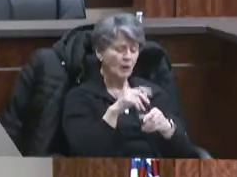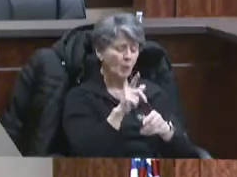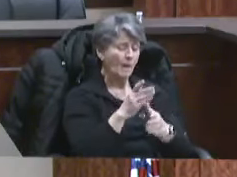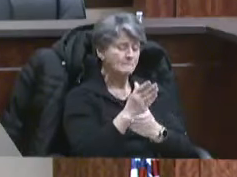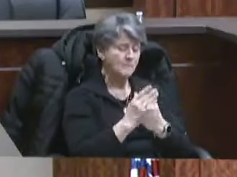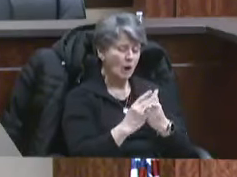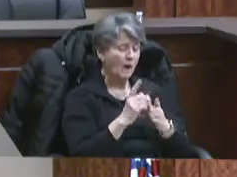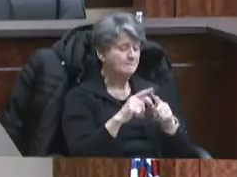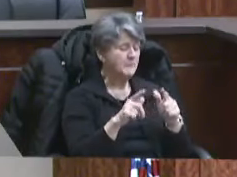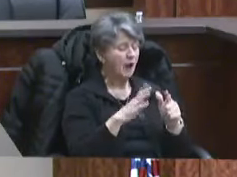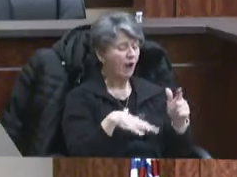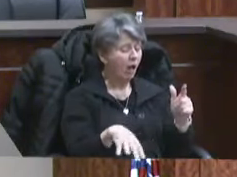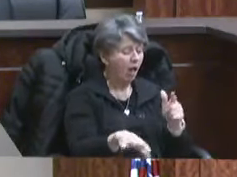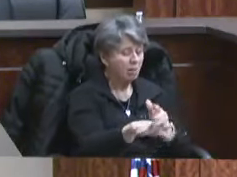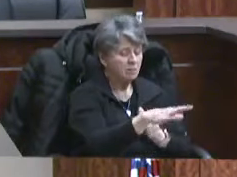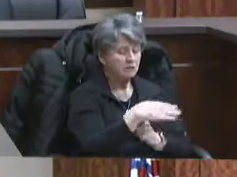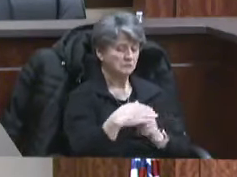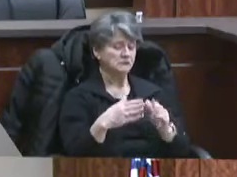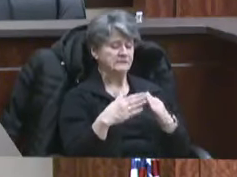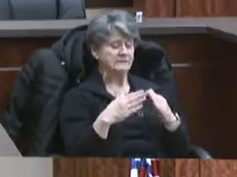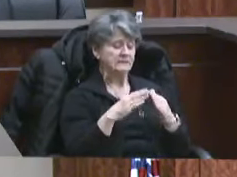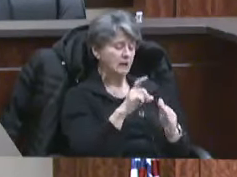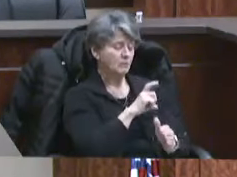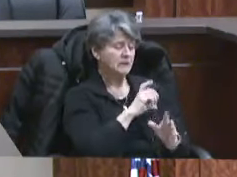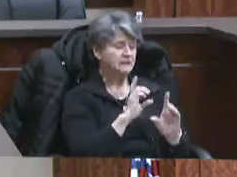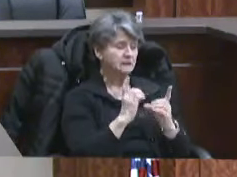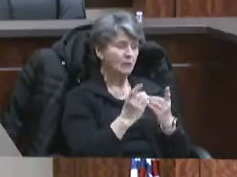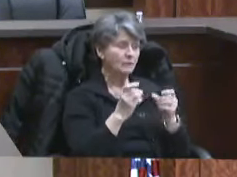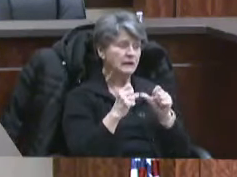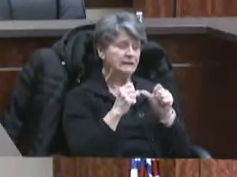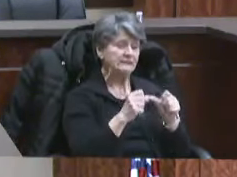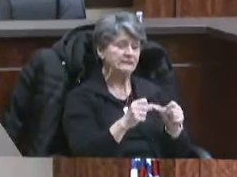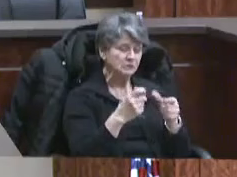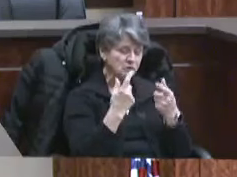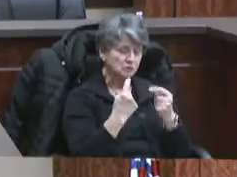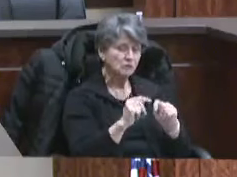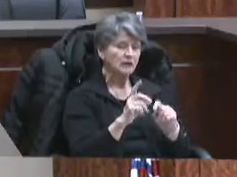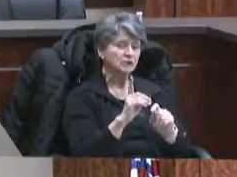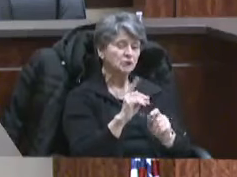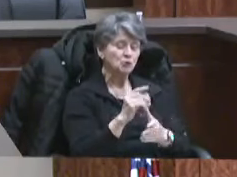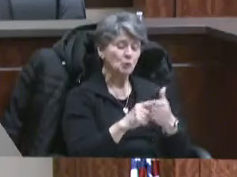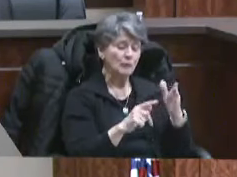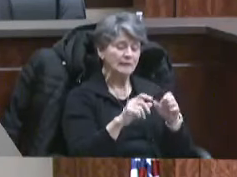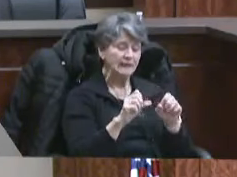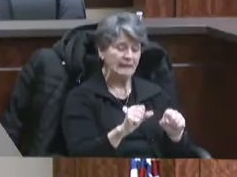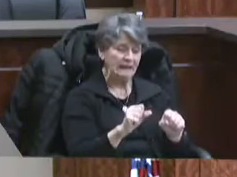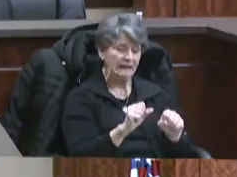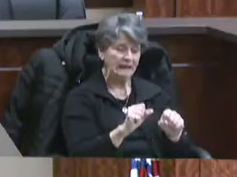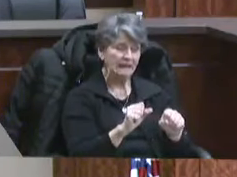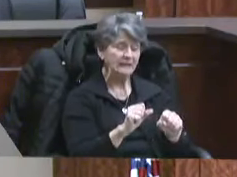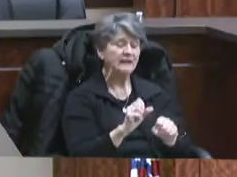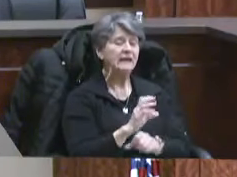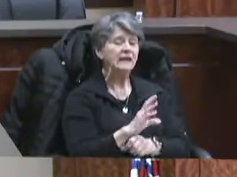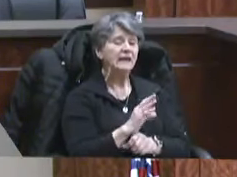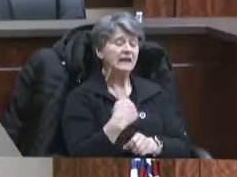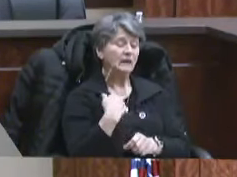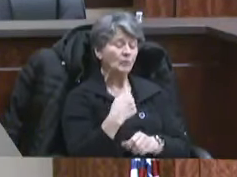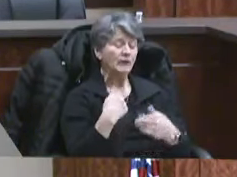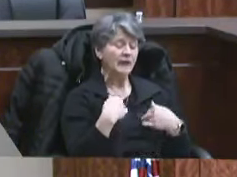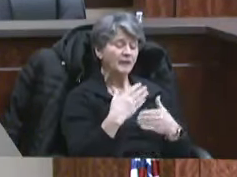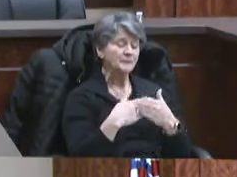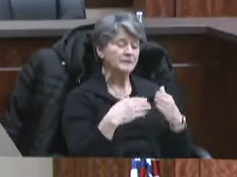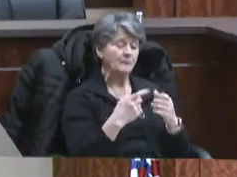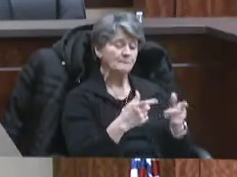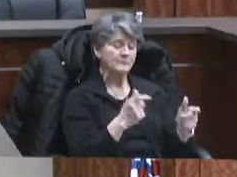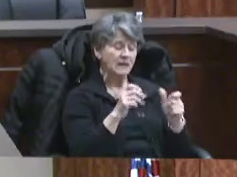the city. Our police department continues to try to do what they can, and enforcement as well, as we have some speed cameras and others.